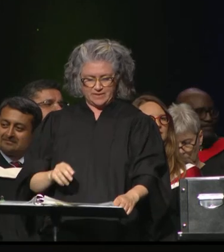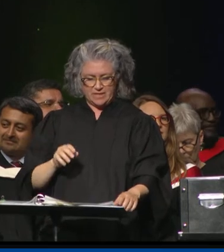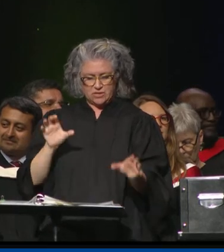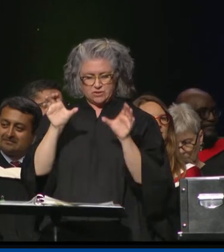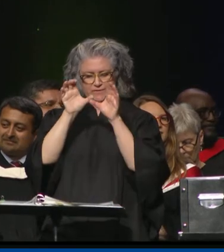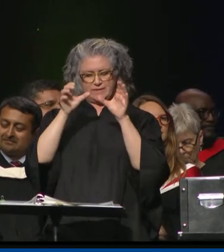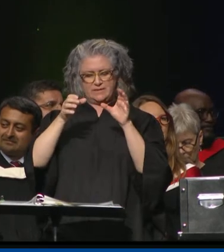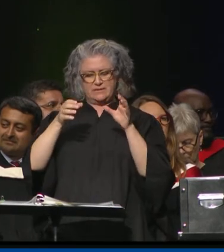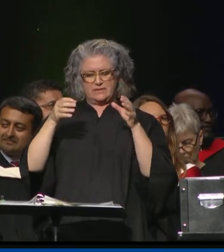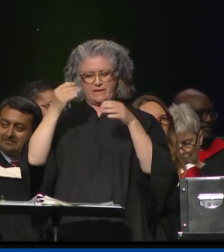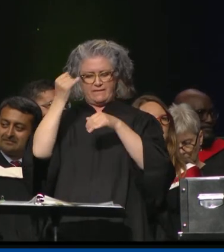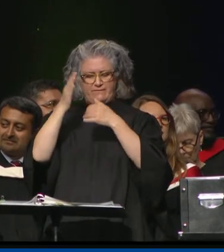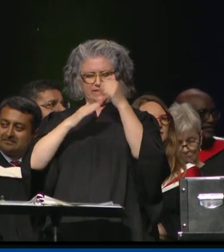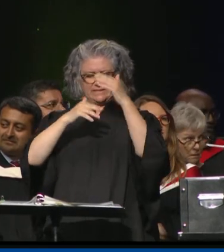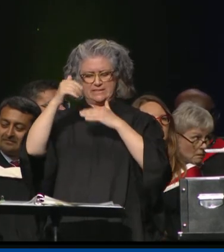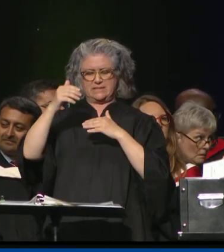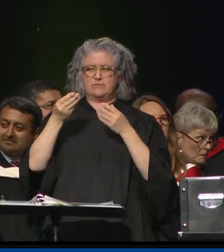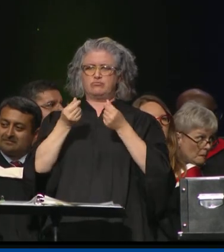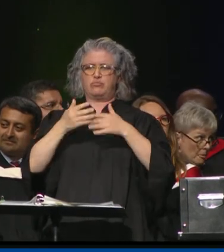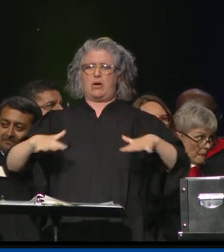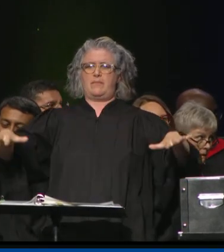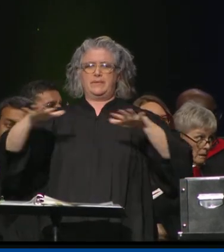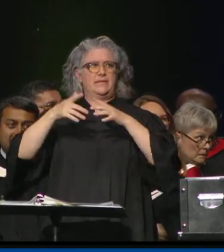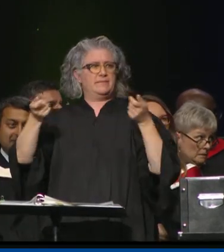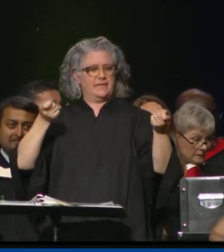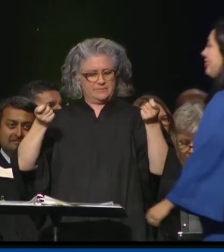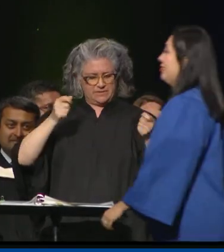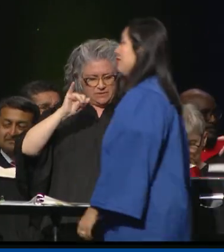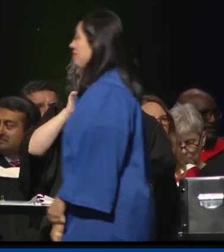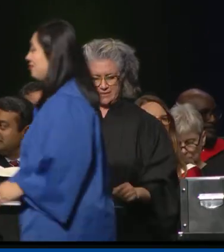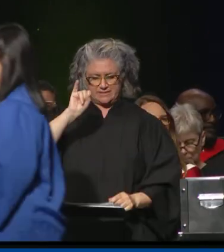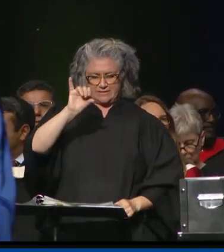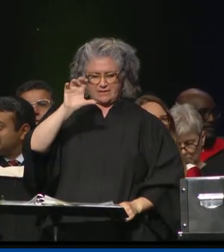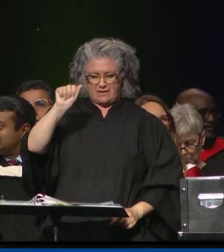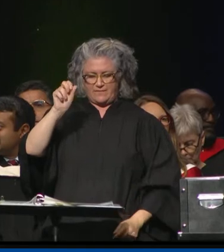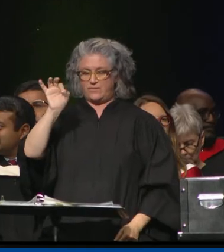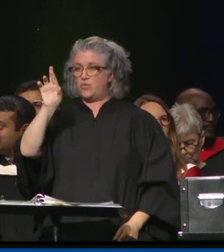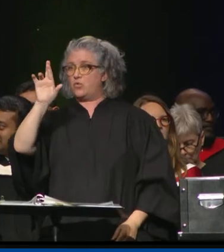Certificate in Facility and Property Management, Jessica Foray.